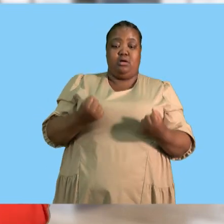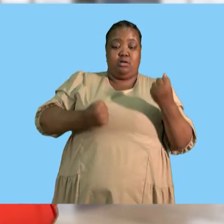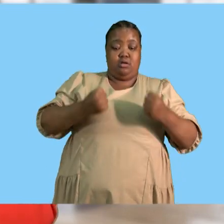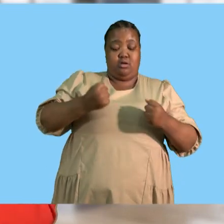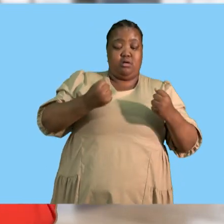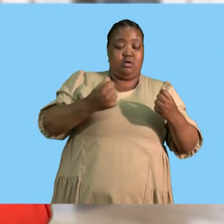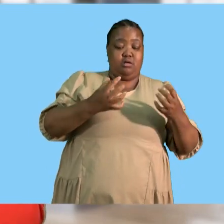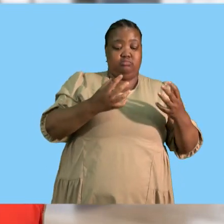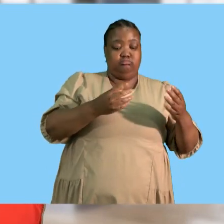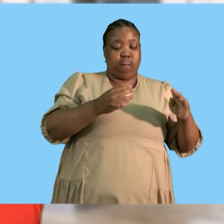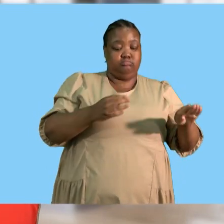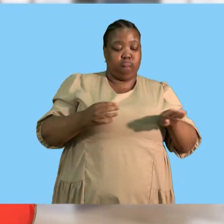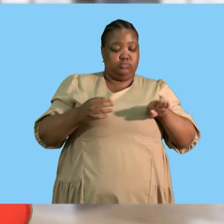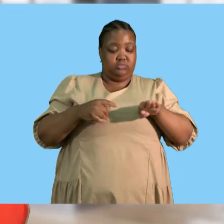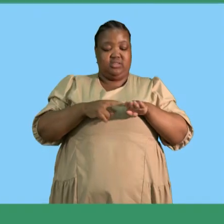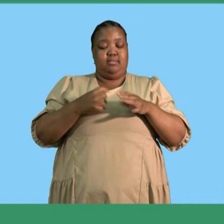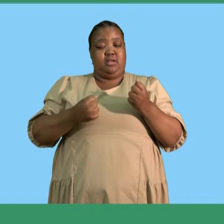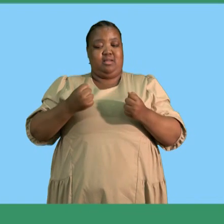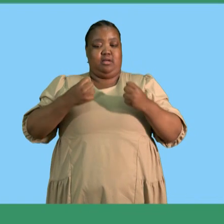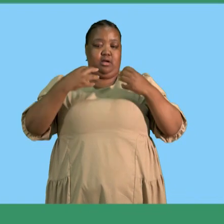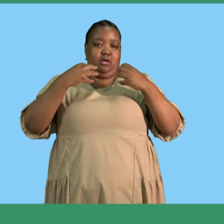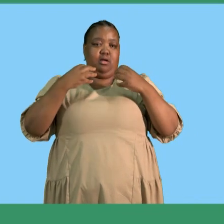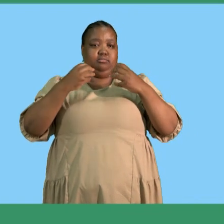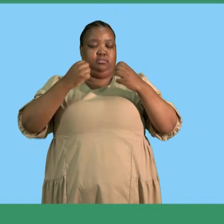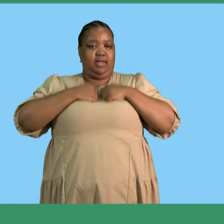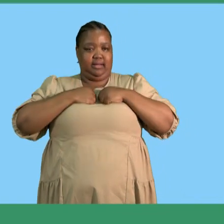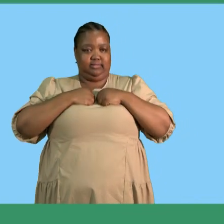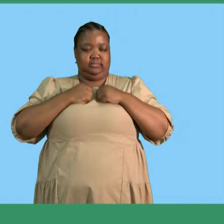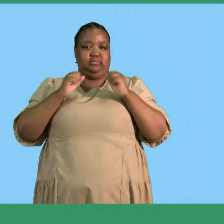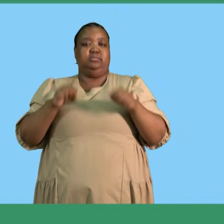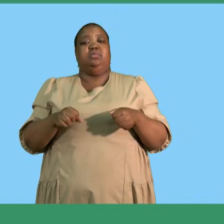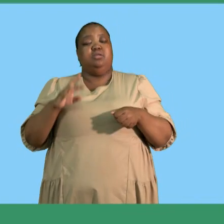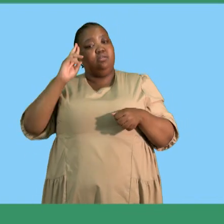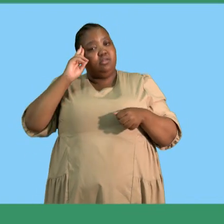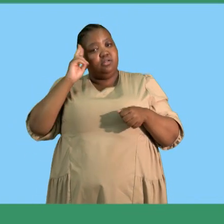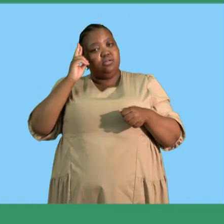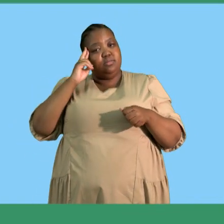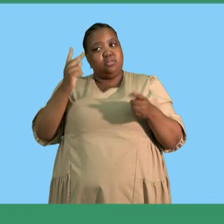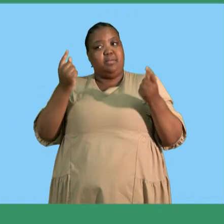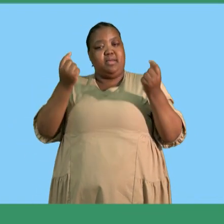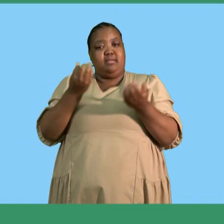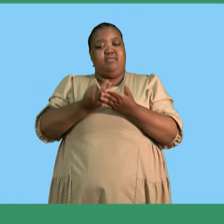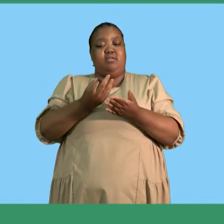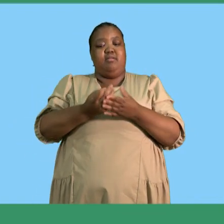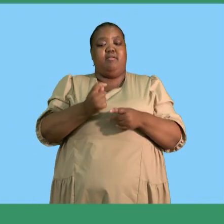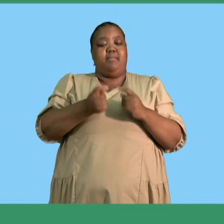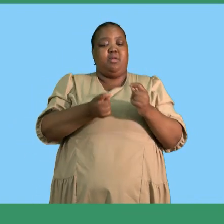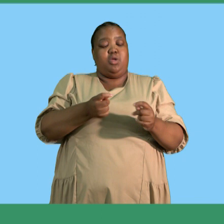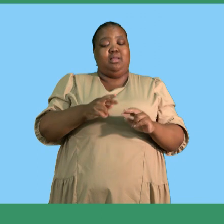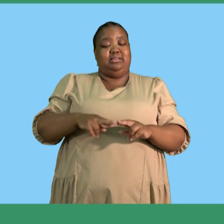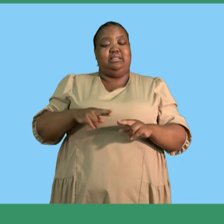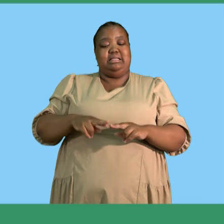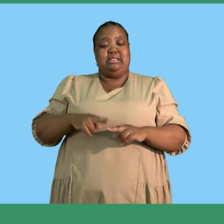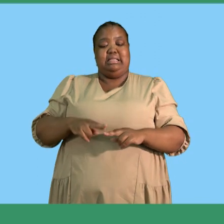car belongs to me. Also, you must know the responsibility to pay the fees or